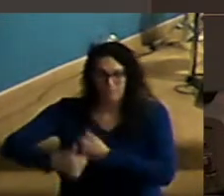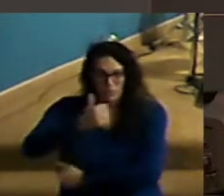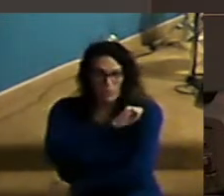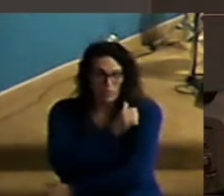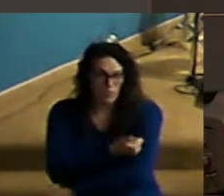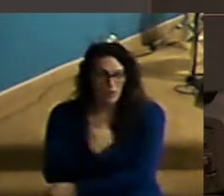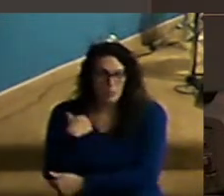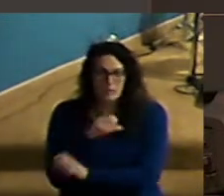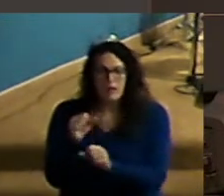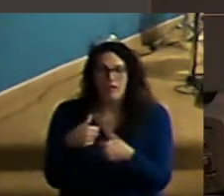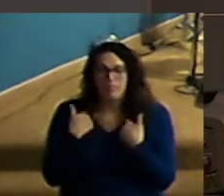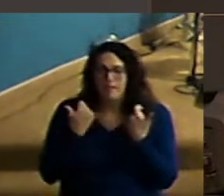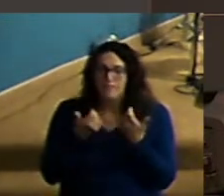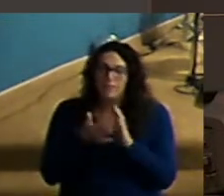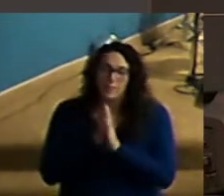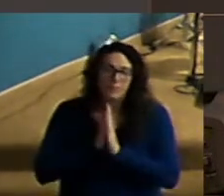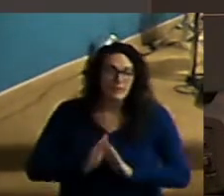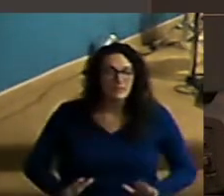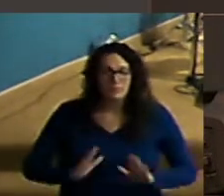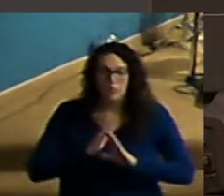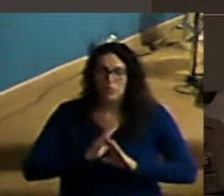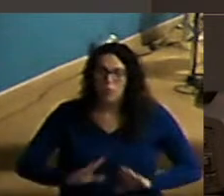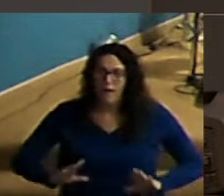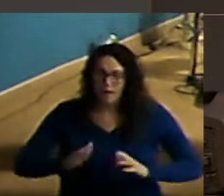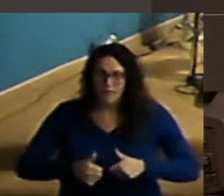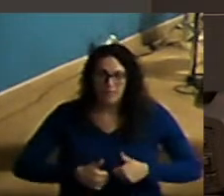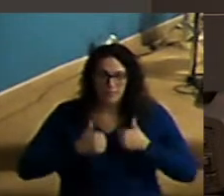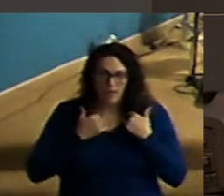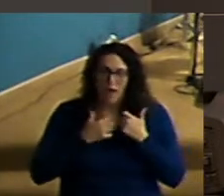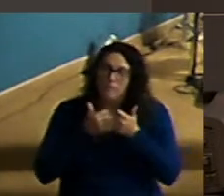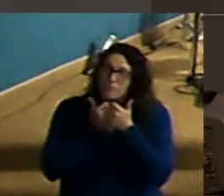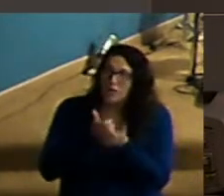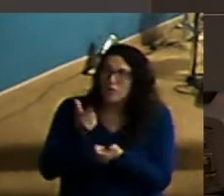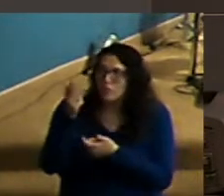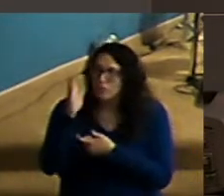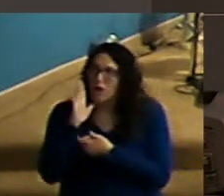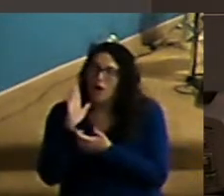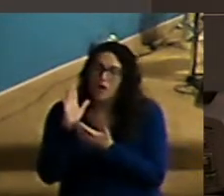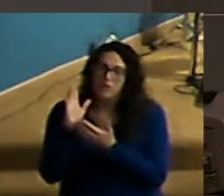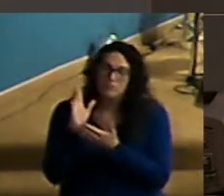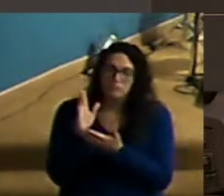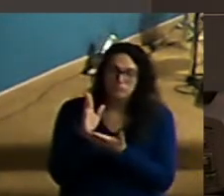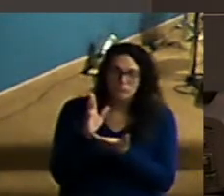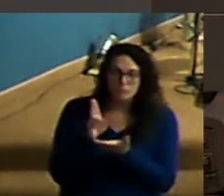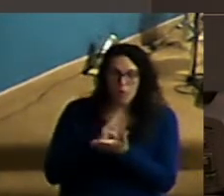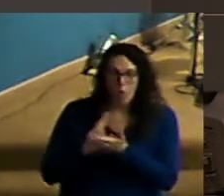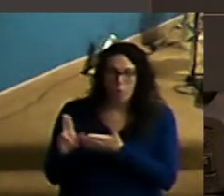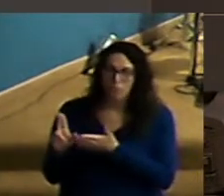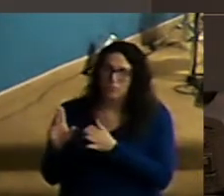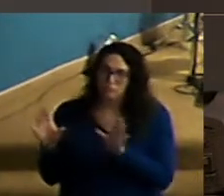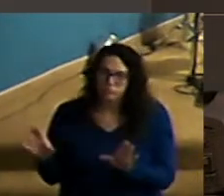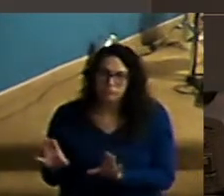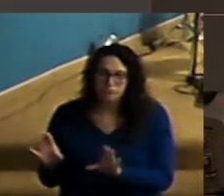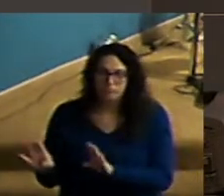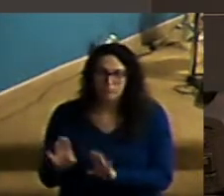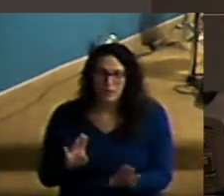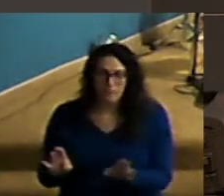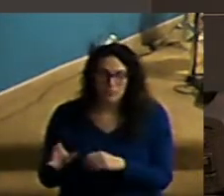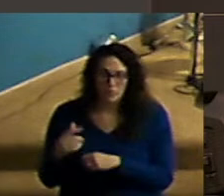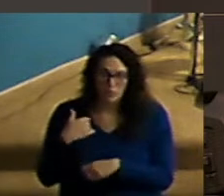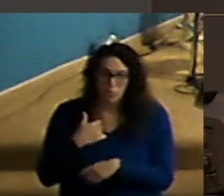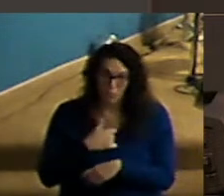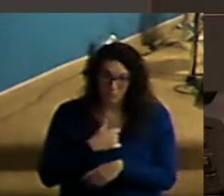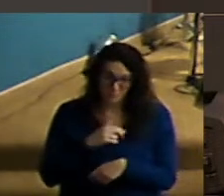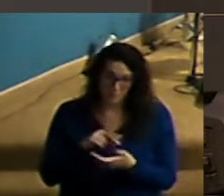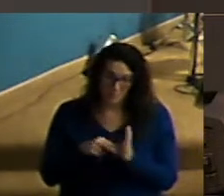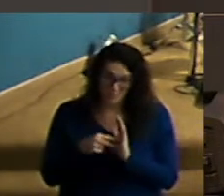and quiet lives in all godliness and holiness. We are called to pray for our